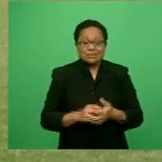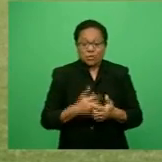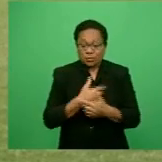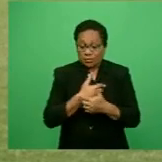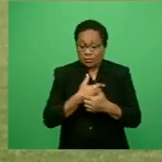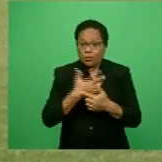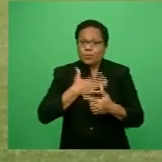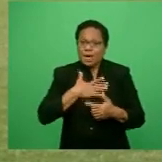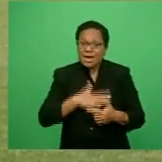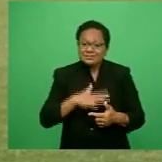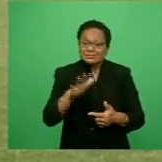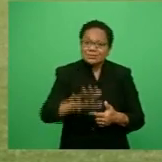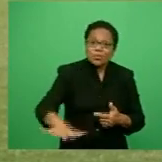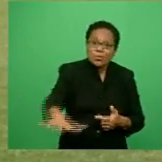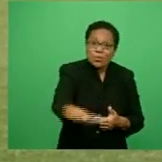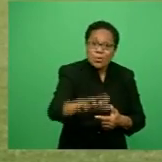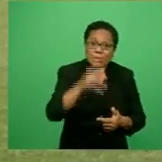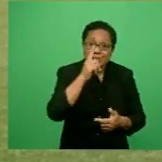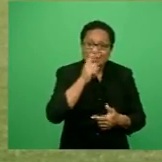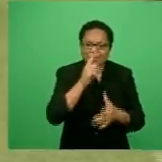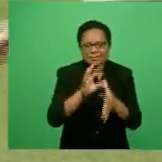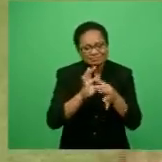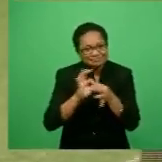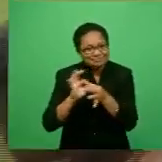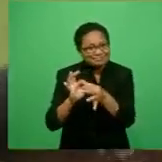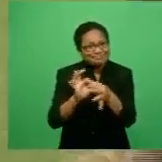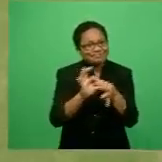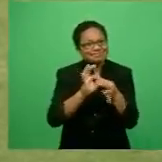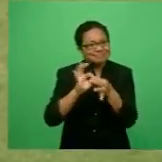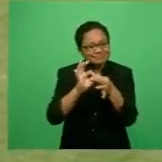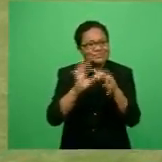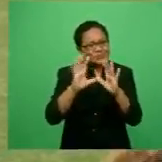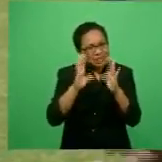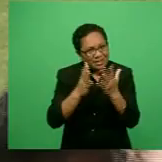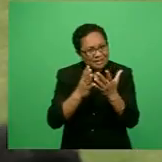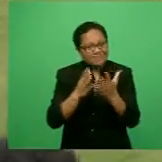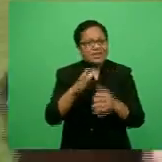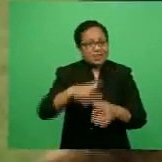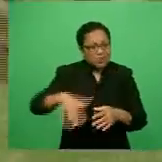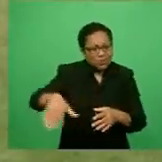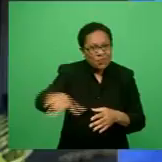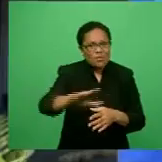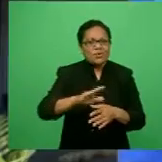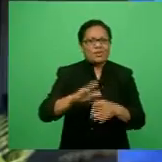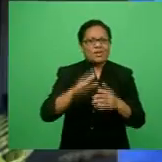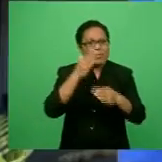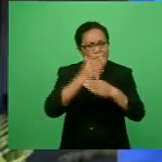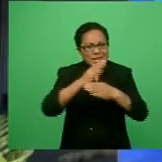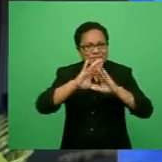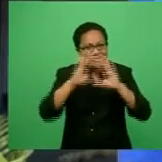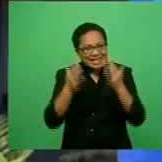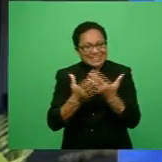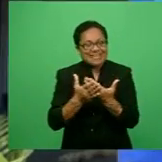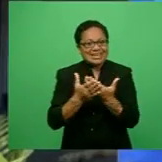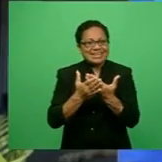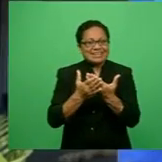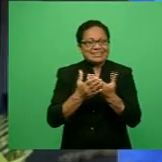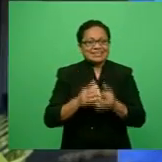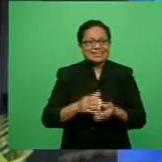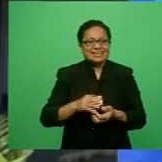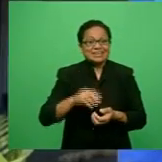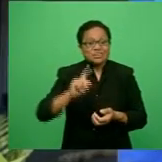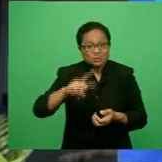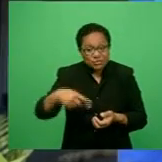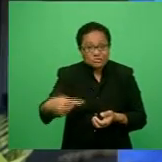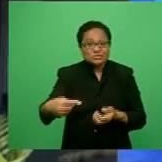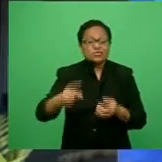making sure that everyone is still connected, like we're still, you know, fighting for the common goal, which is like to continue providing the